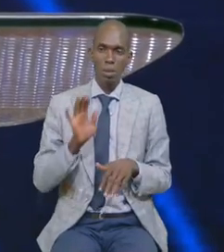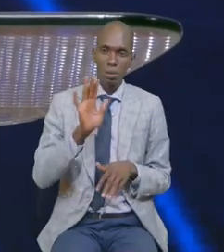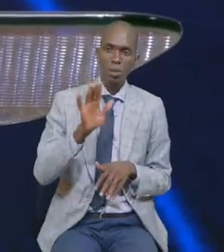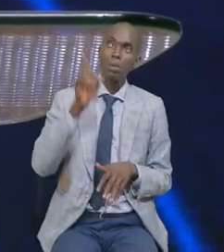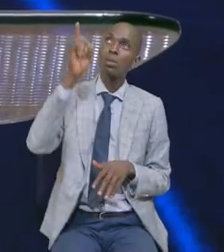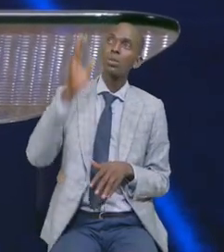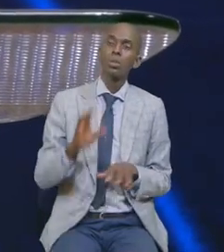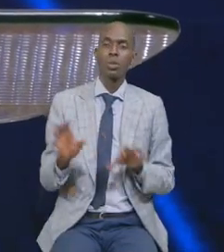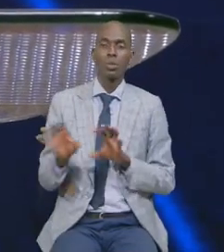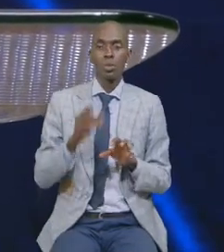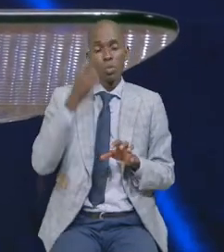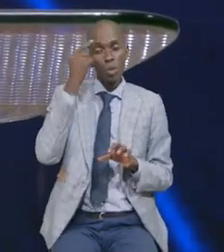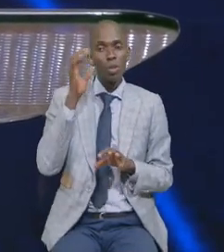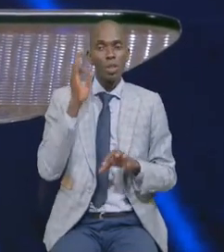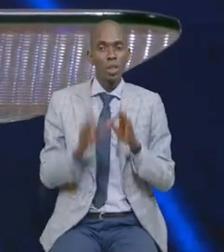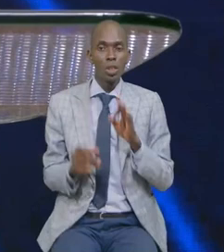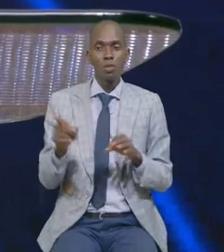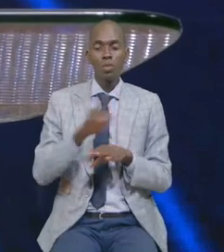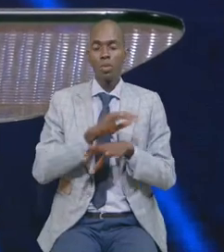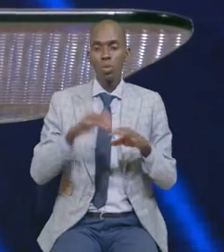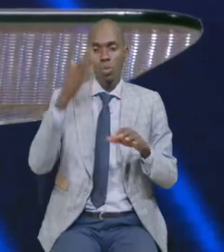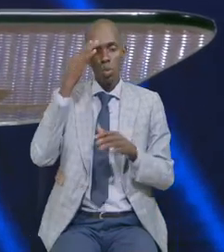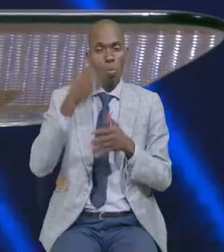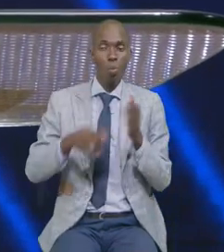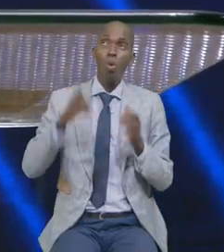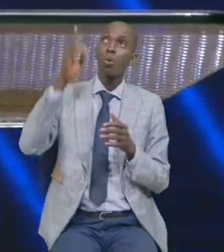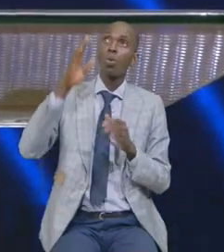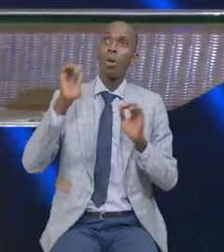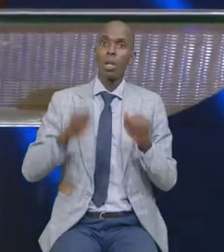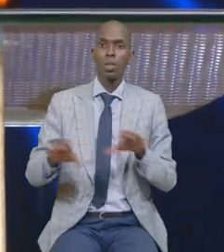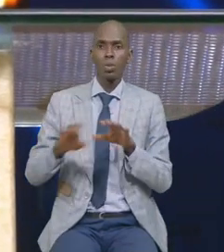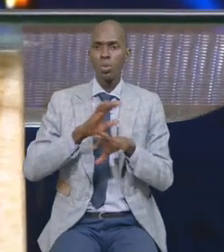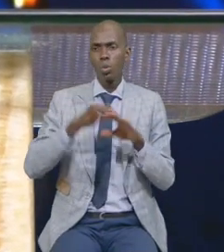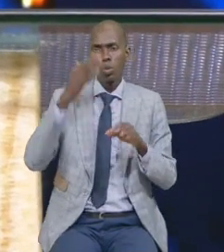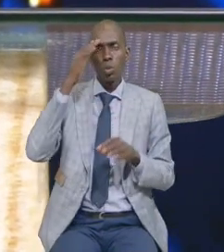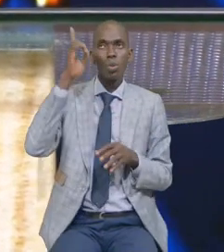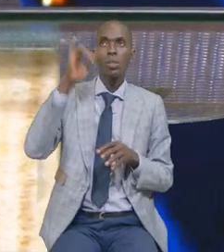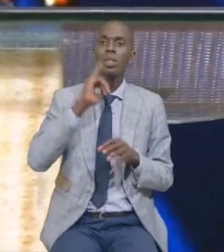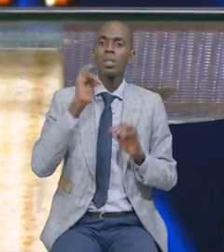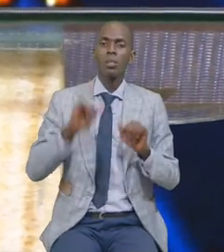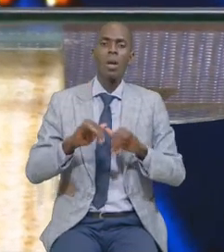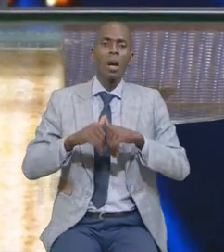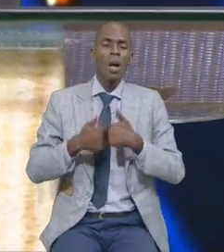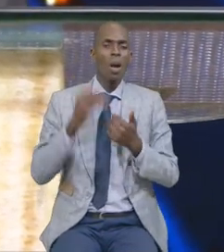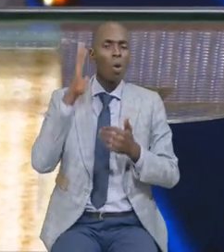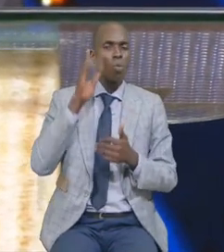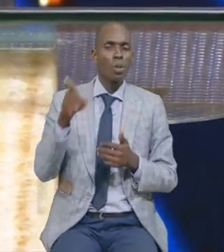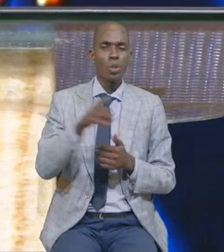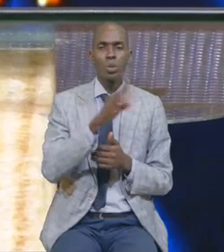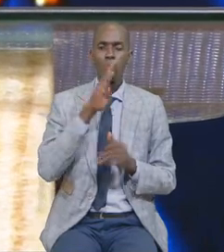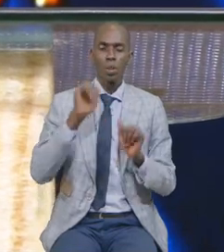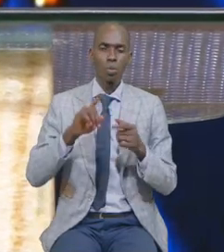Because if you don't know what God can do, and you don't know he is able, are you going to be able to endure? We're looking